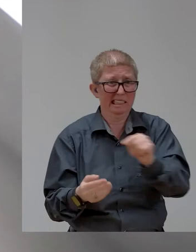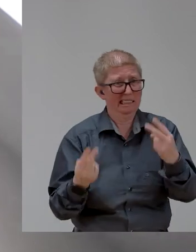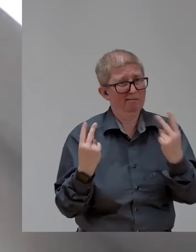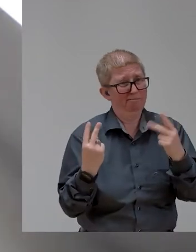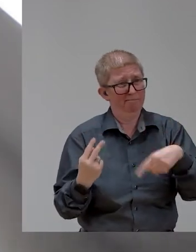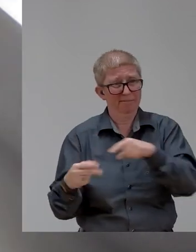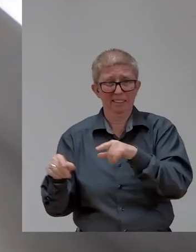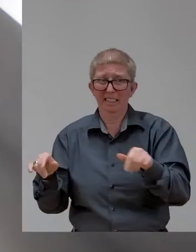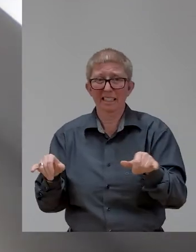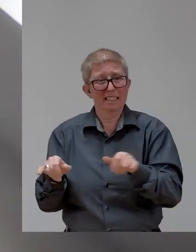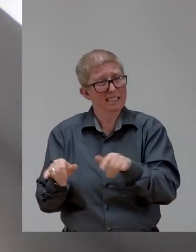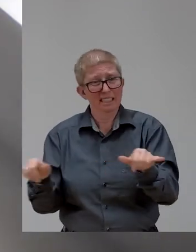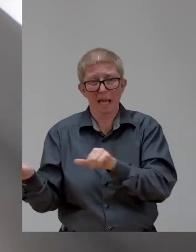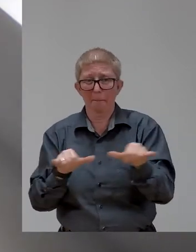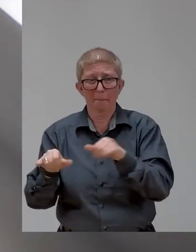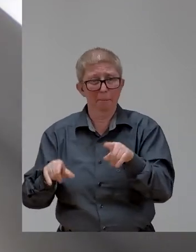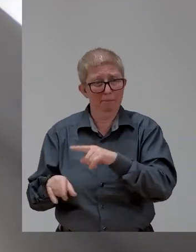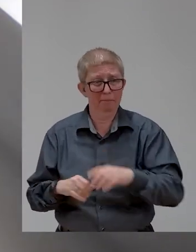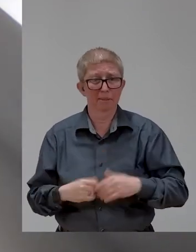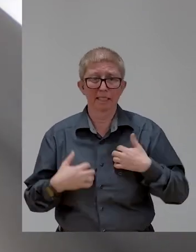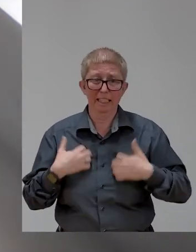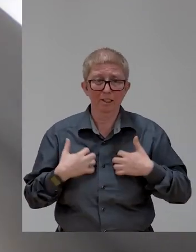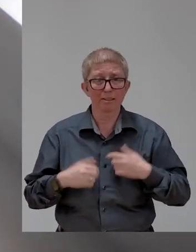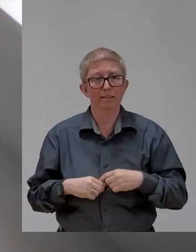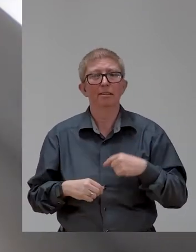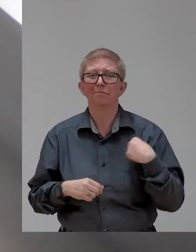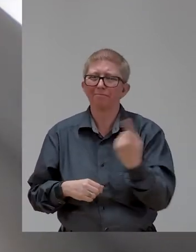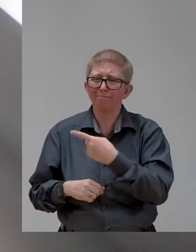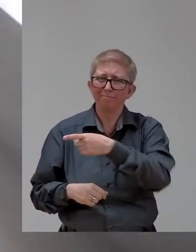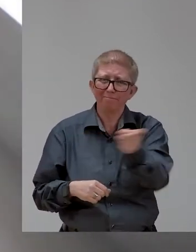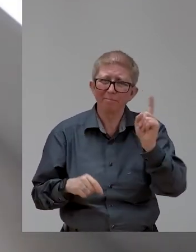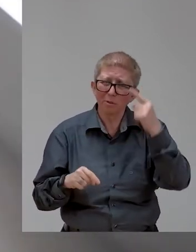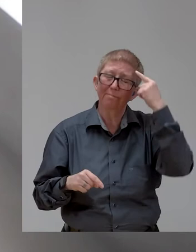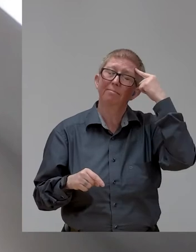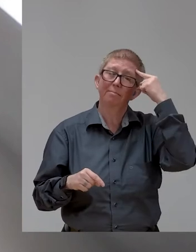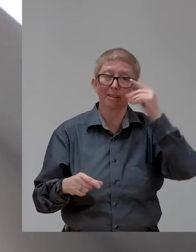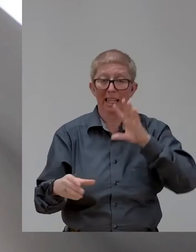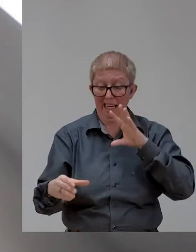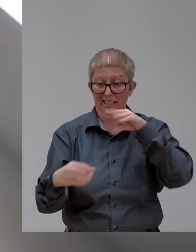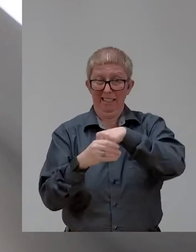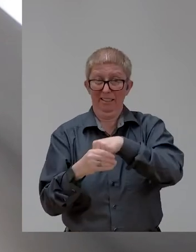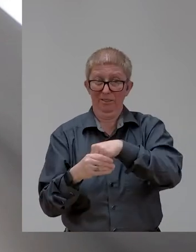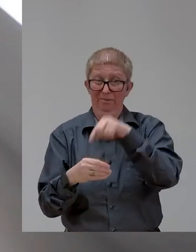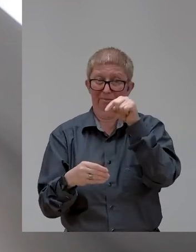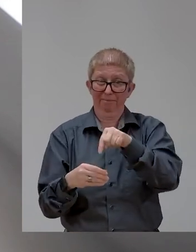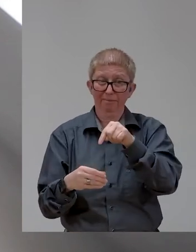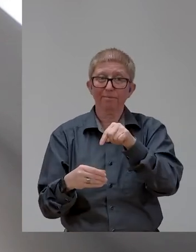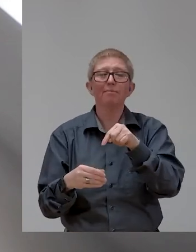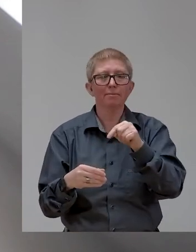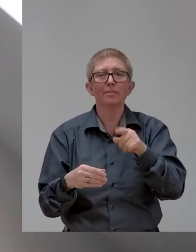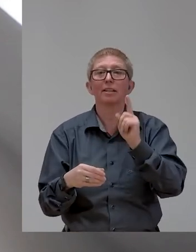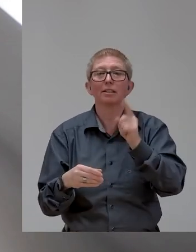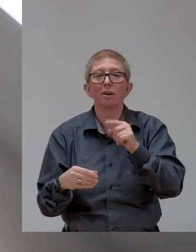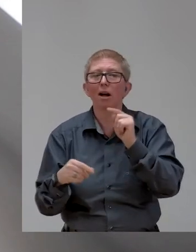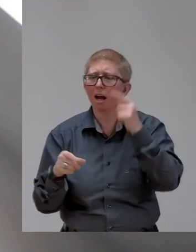as an invitation to build disability into existing processes rather than adding separate disability activities.